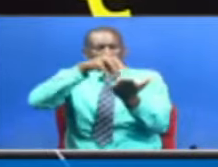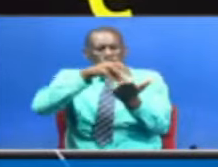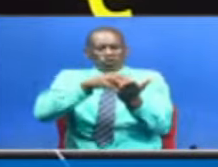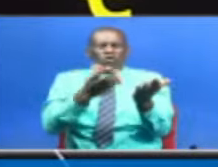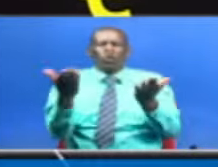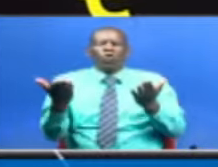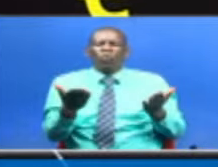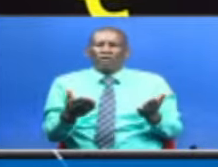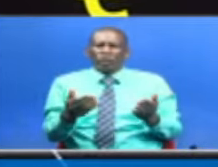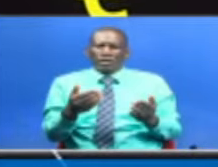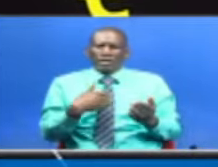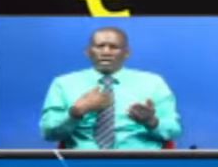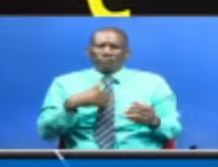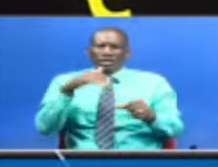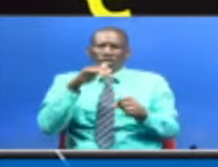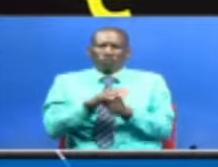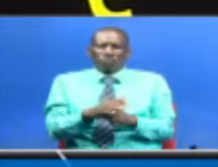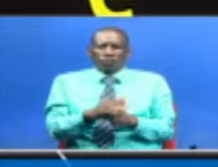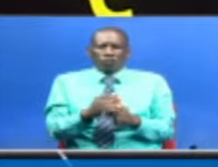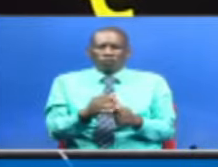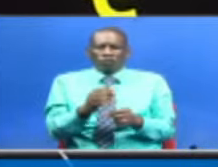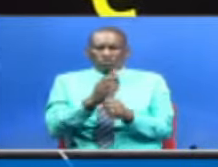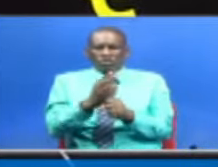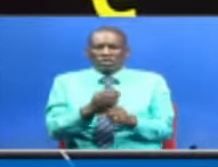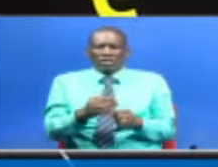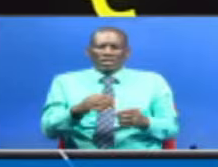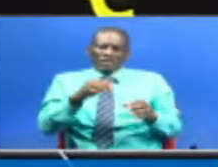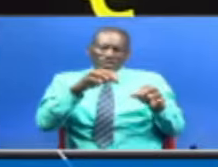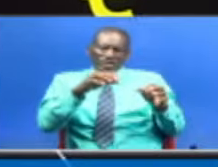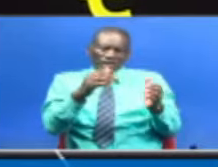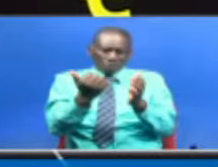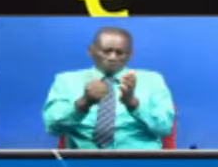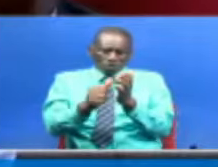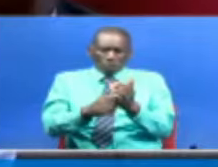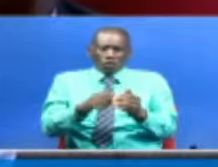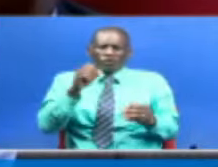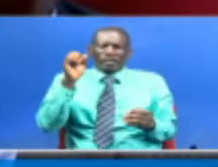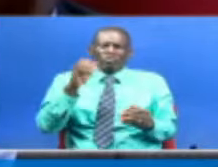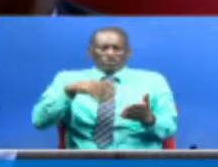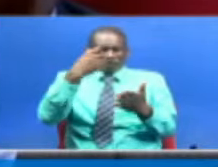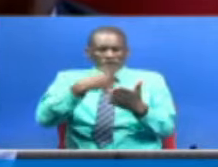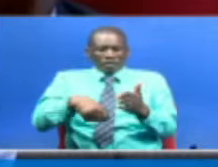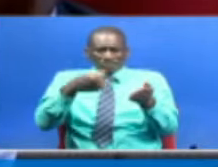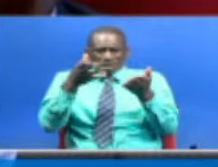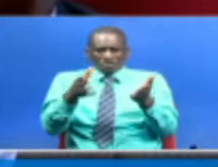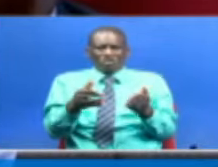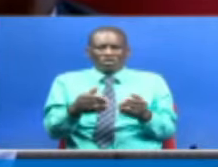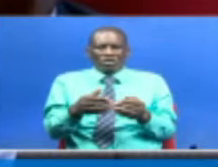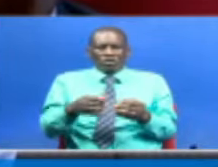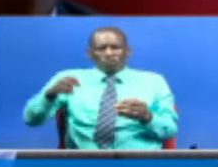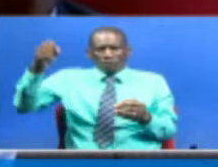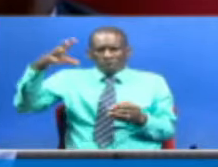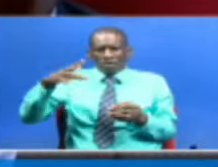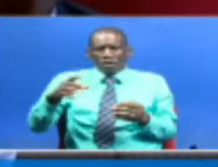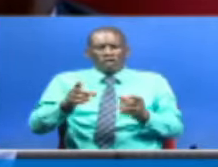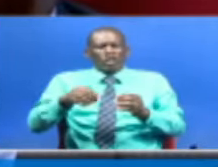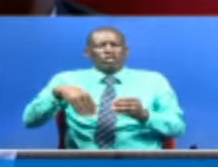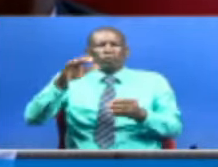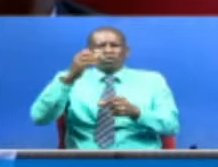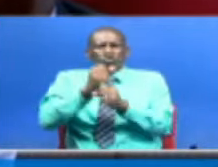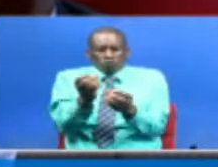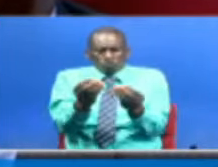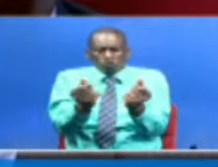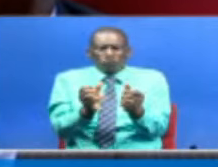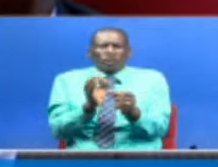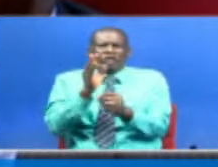would be massive load shedding. So I think the pain that we are, or somebody could feel that they are really feeling, is more to do with addressing the future.